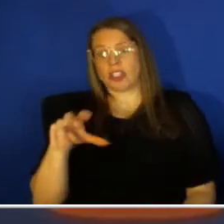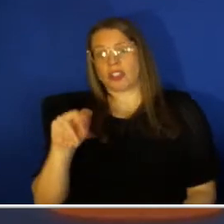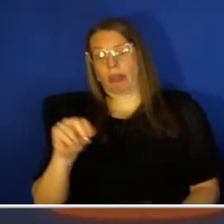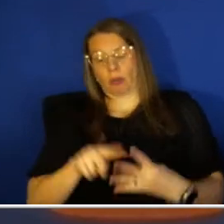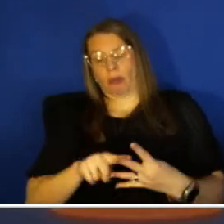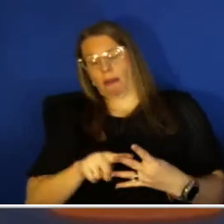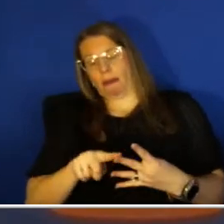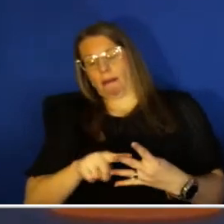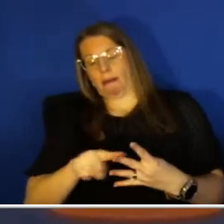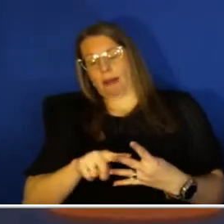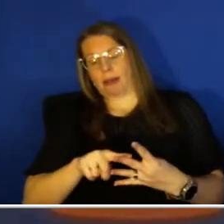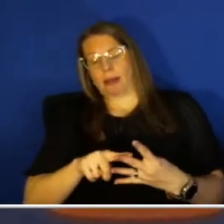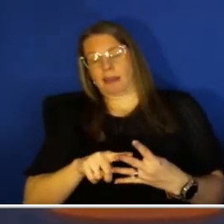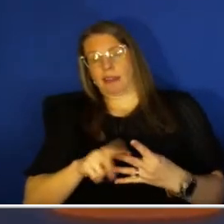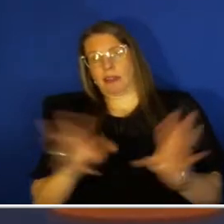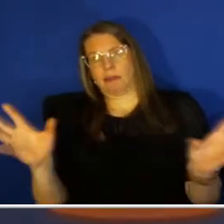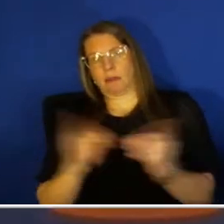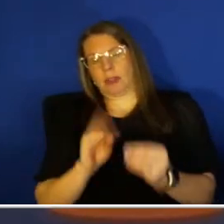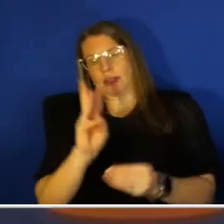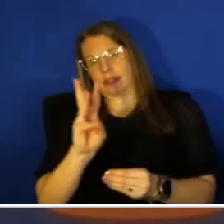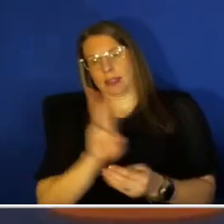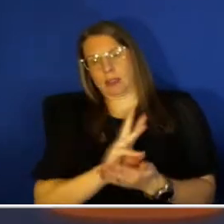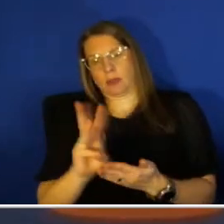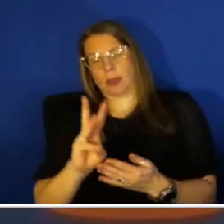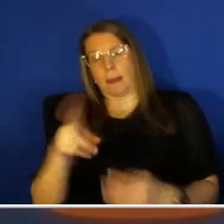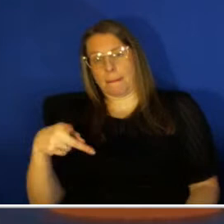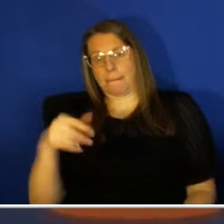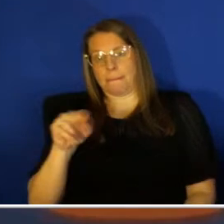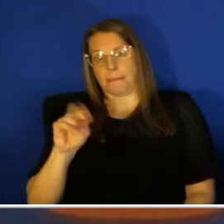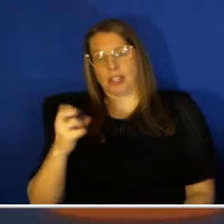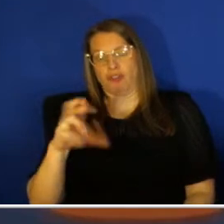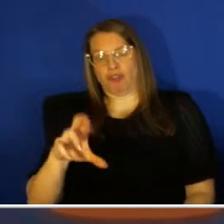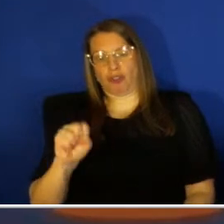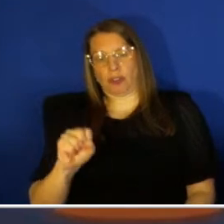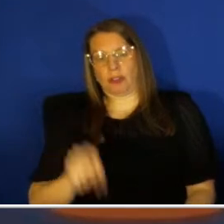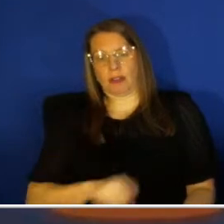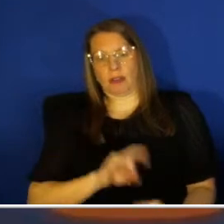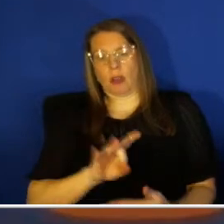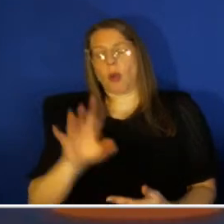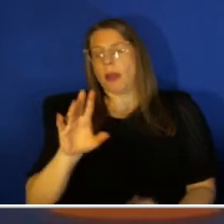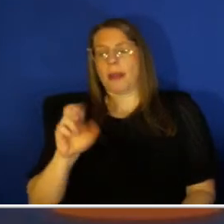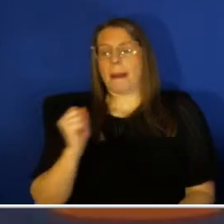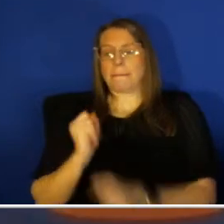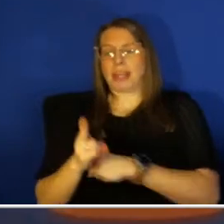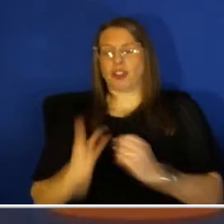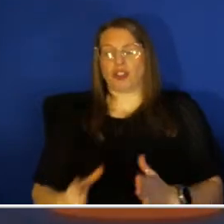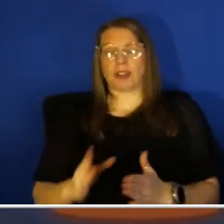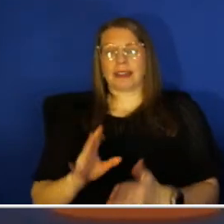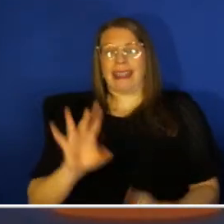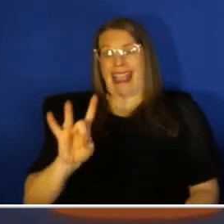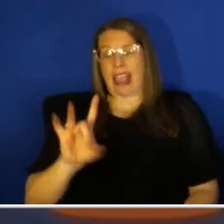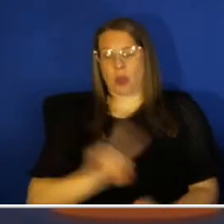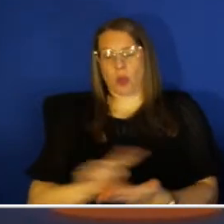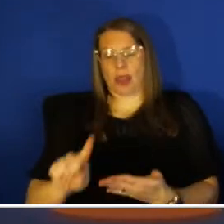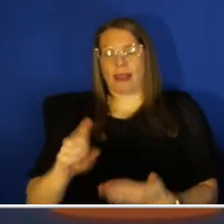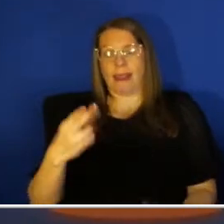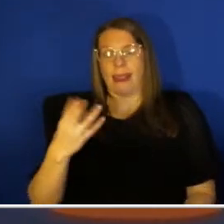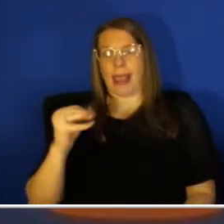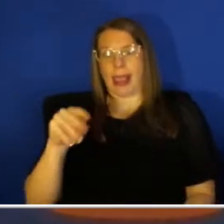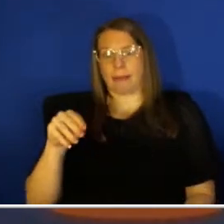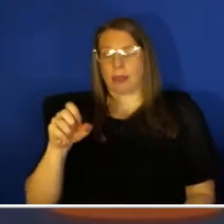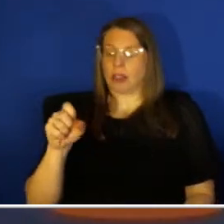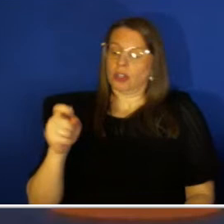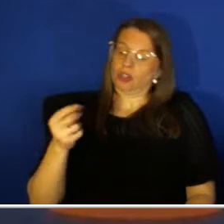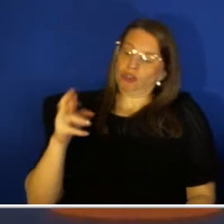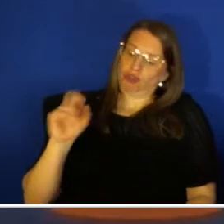which gives them about 6 weeks. Pitchers, you give about 8 weeks to get ready to go. Getting your hamstrings right,